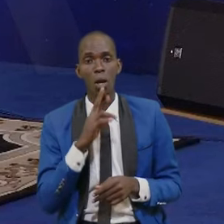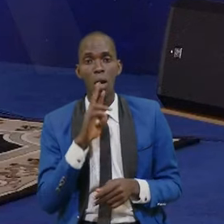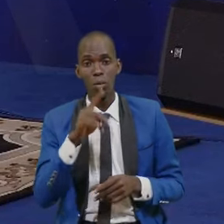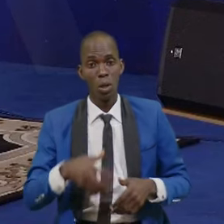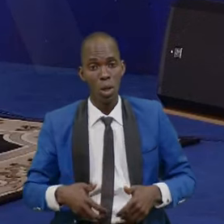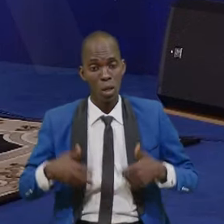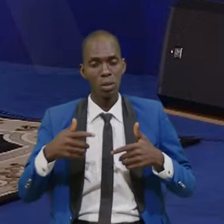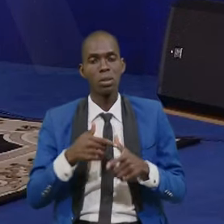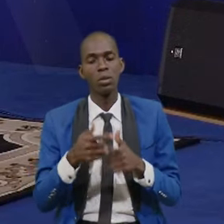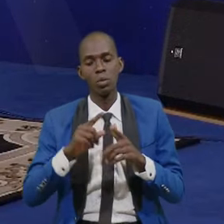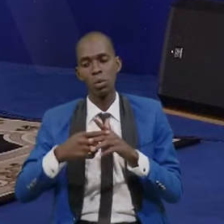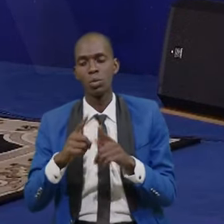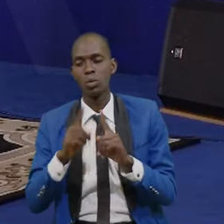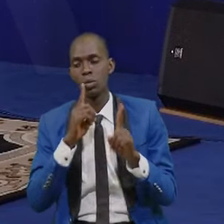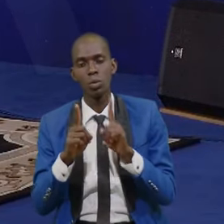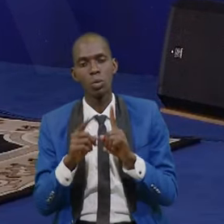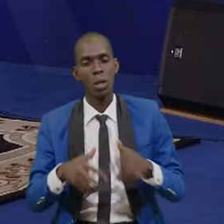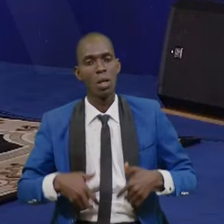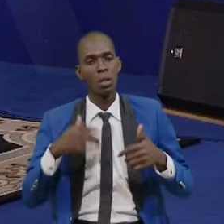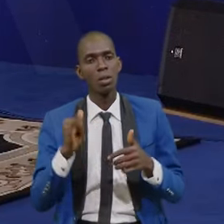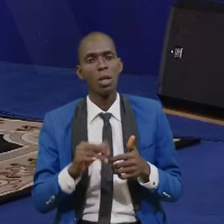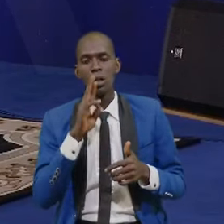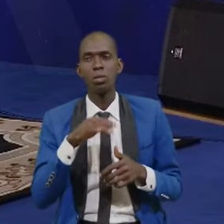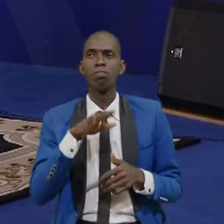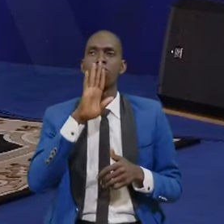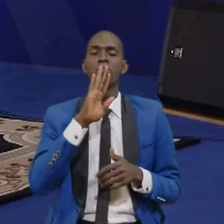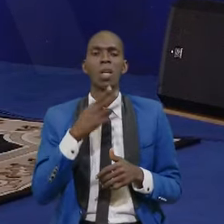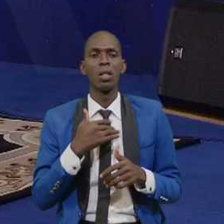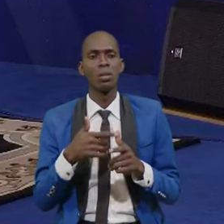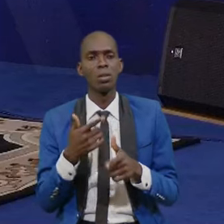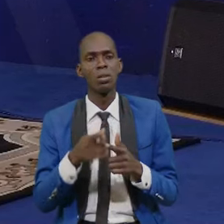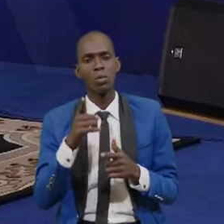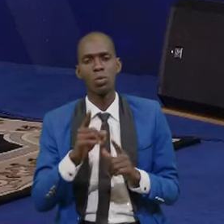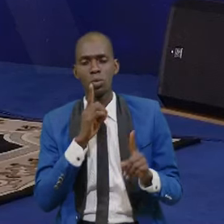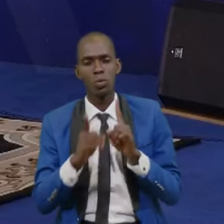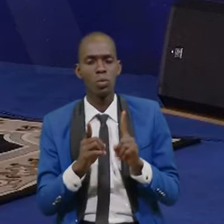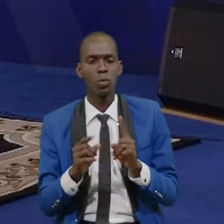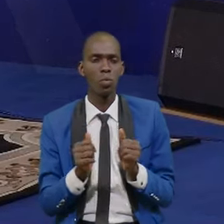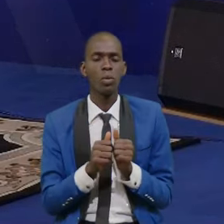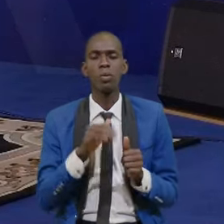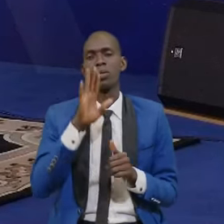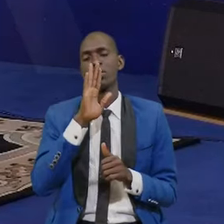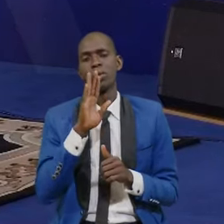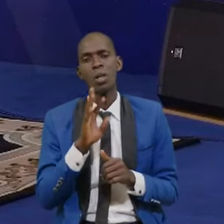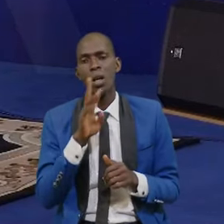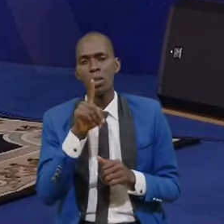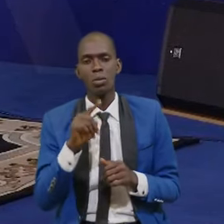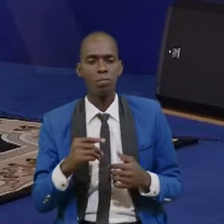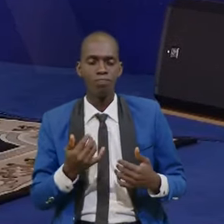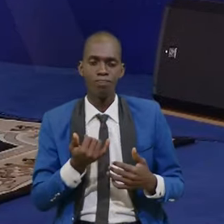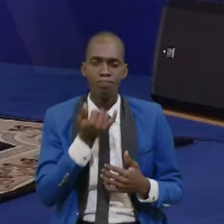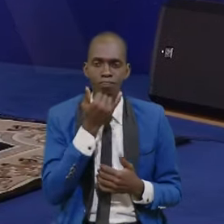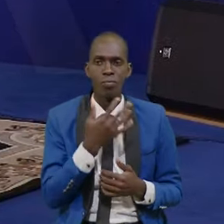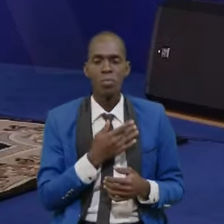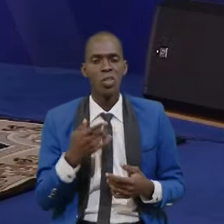you say? Are you frustrated and then you say what you say? Are you offended and you are trying to